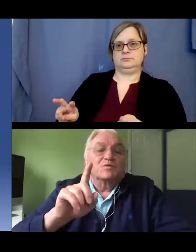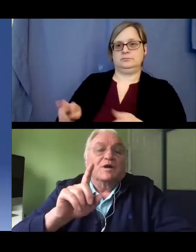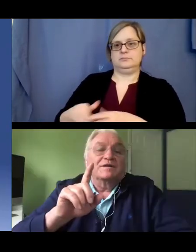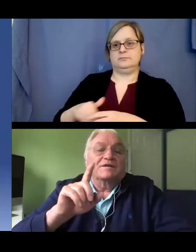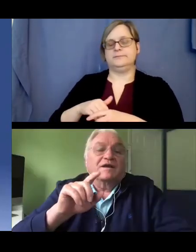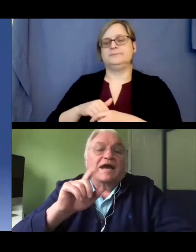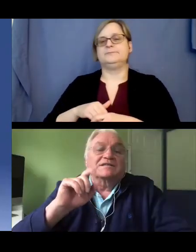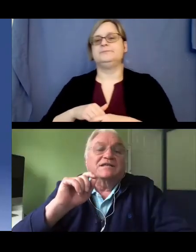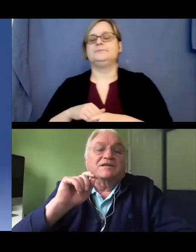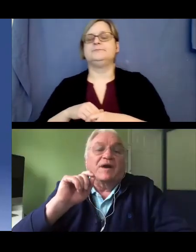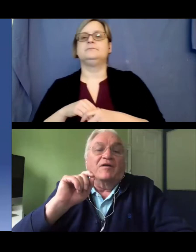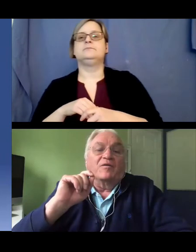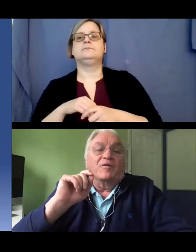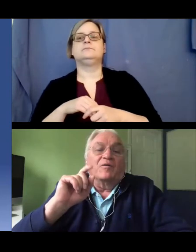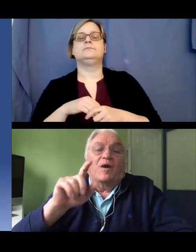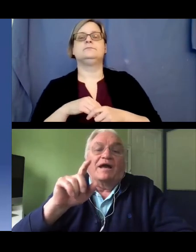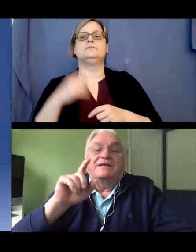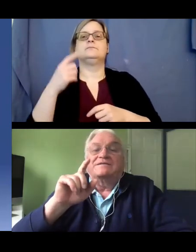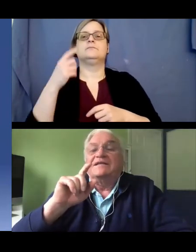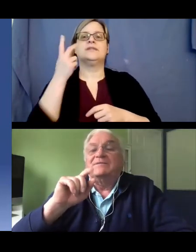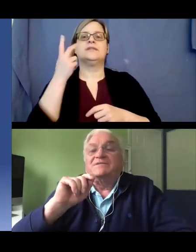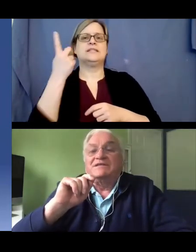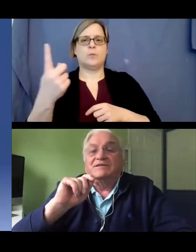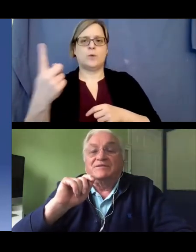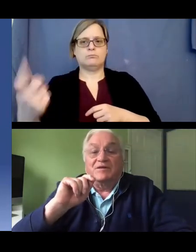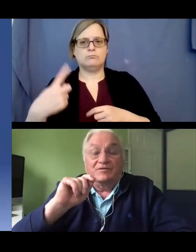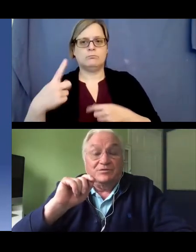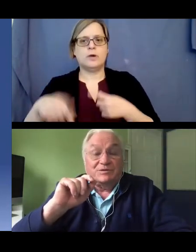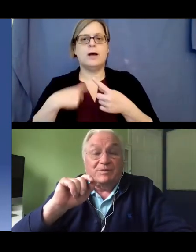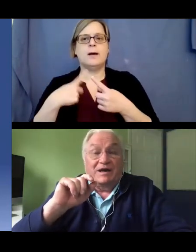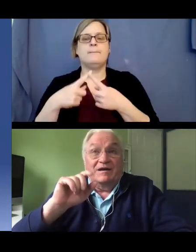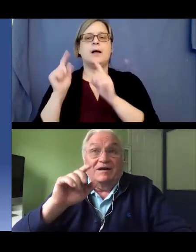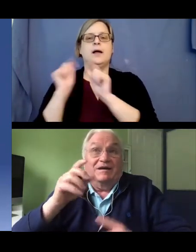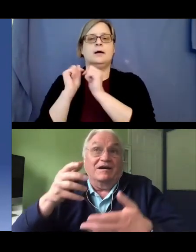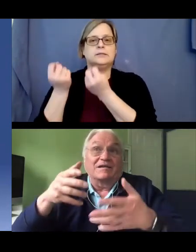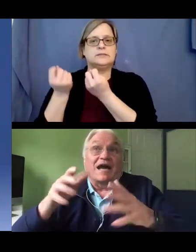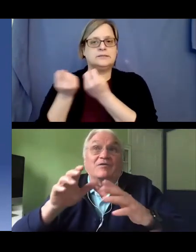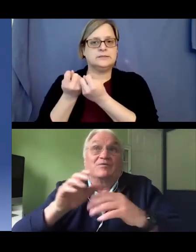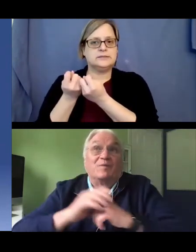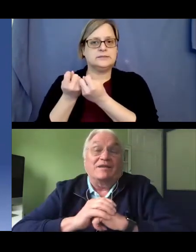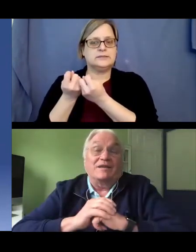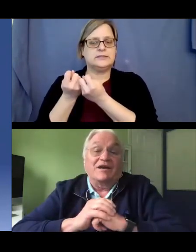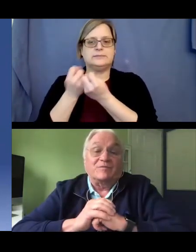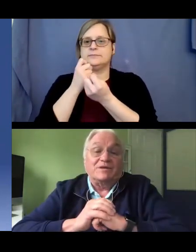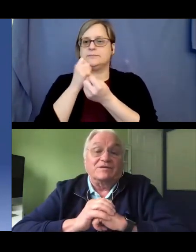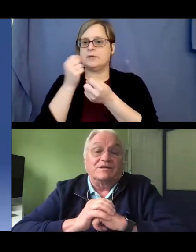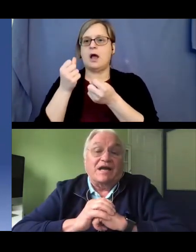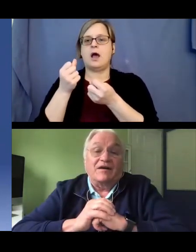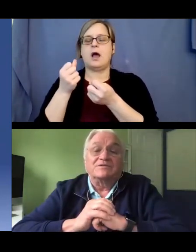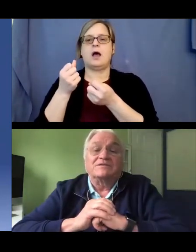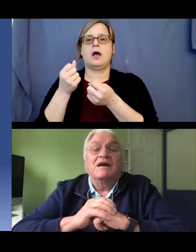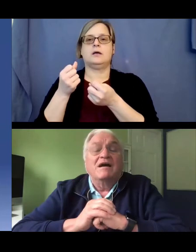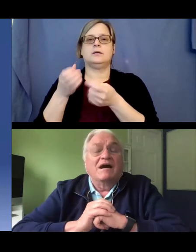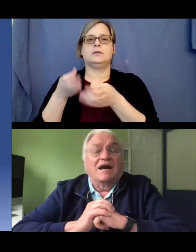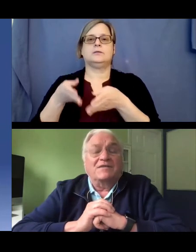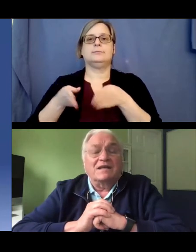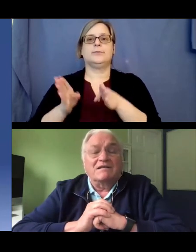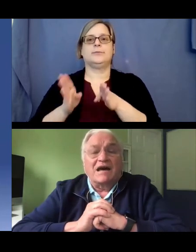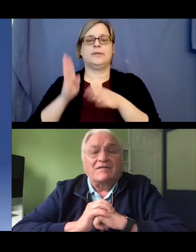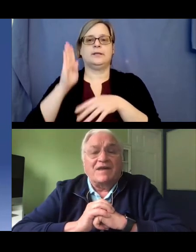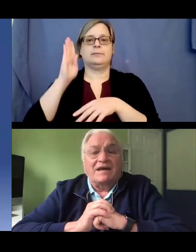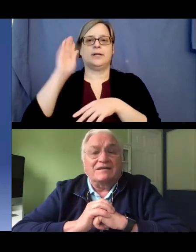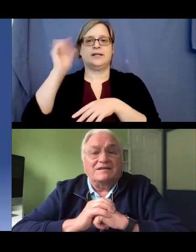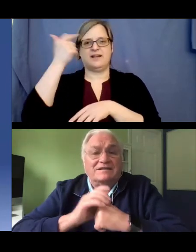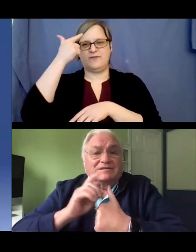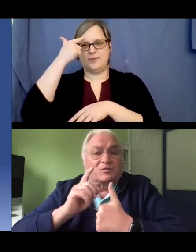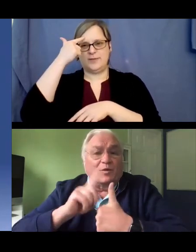There's one asking about why Teams isn't used by, allowed by the government clouds. I think a lot